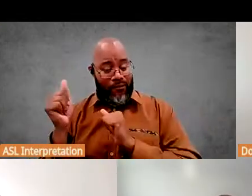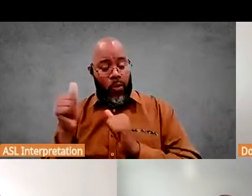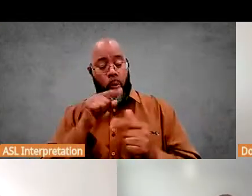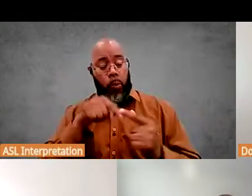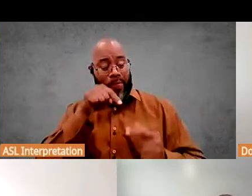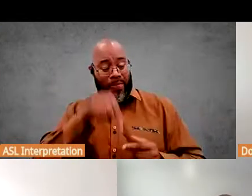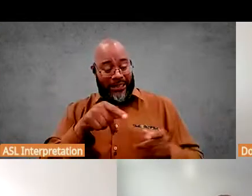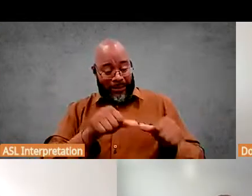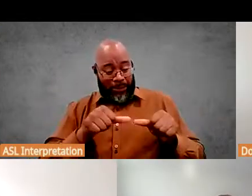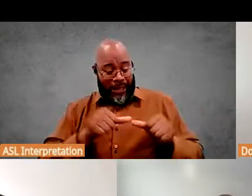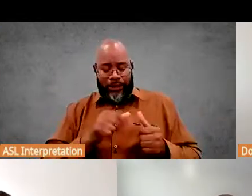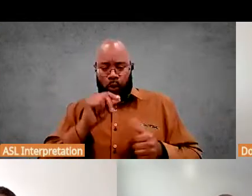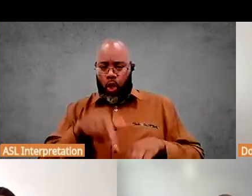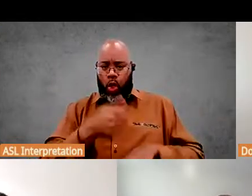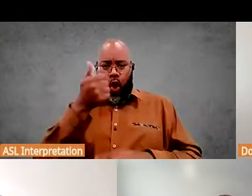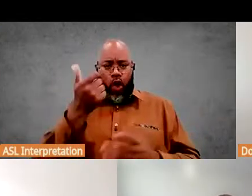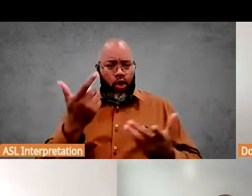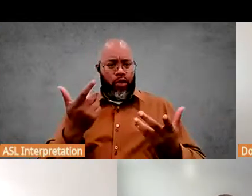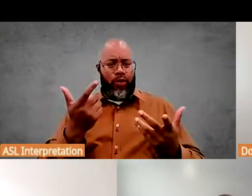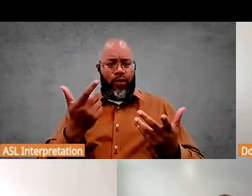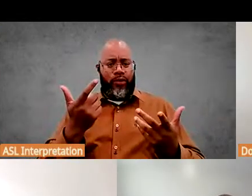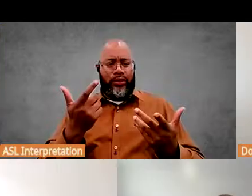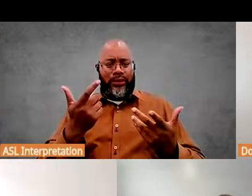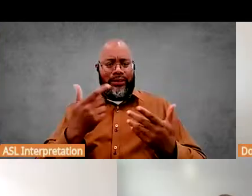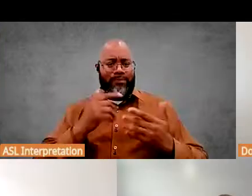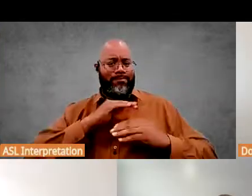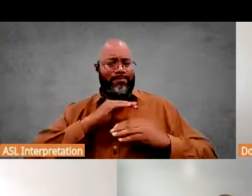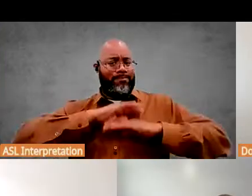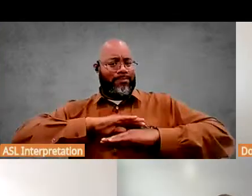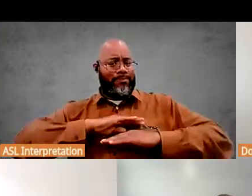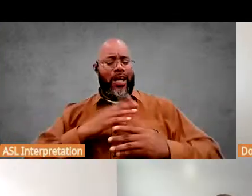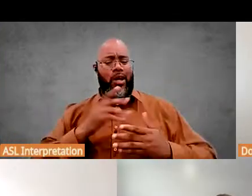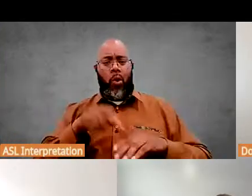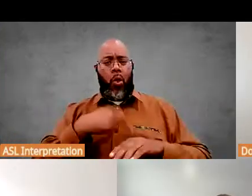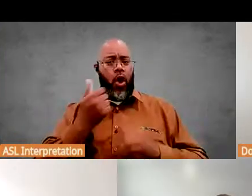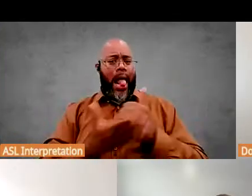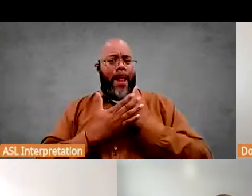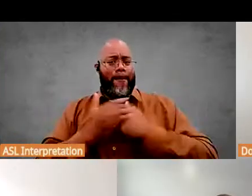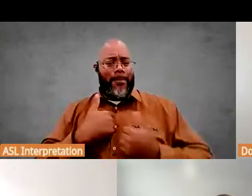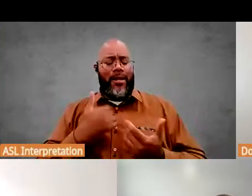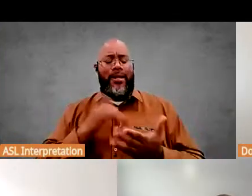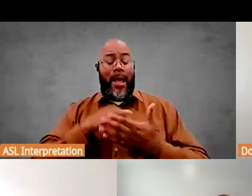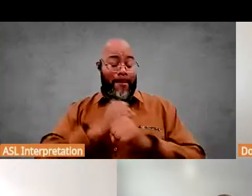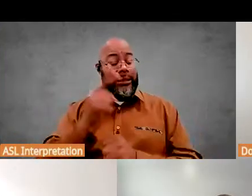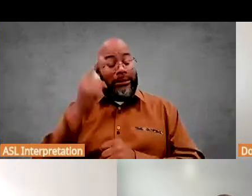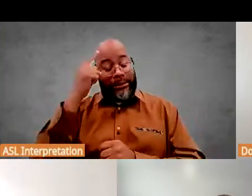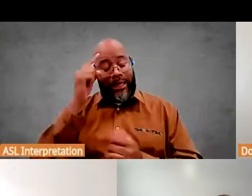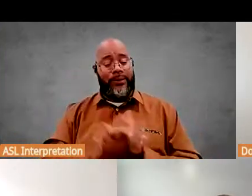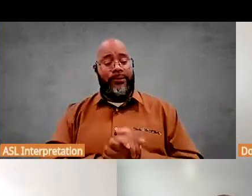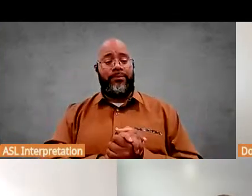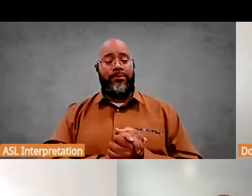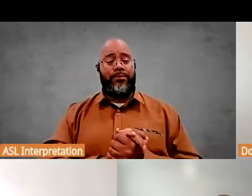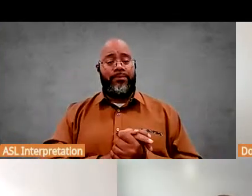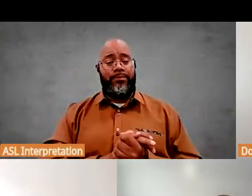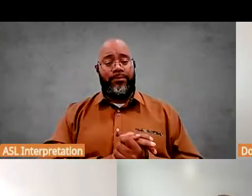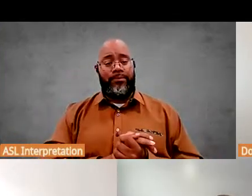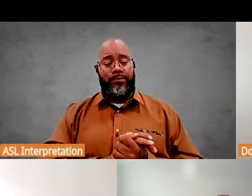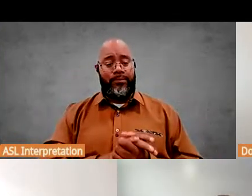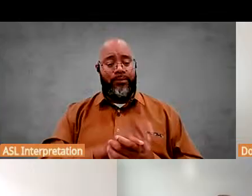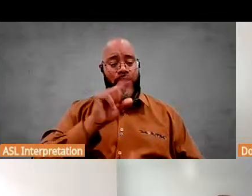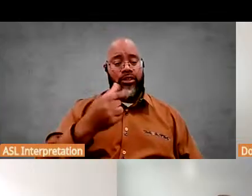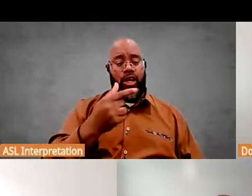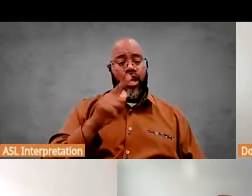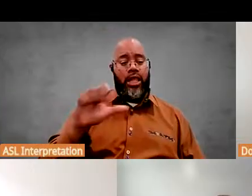longer no longer fulfilling or no longer helping me, that makes sense. Douglas, do you